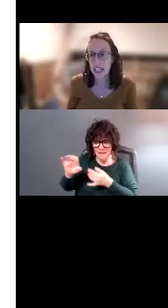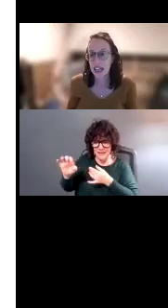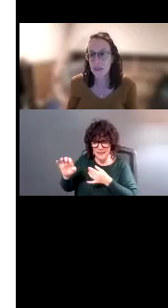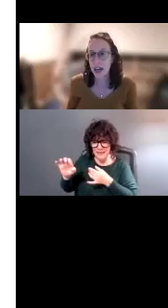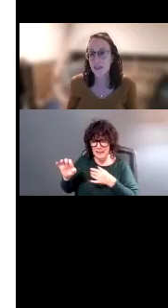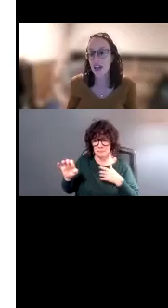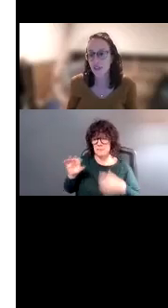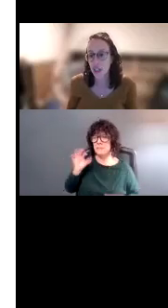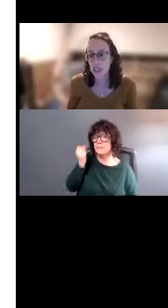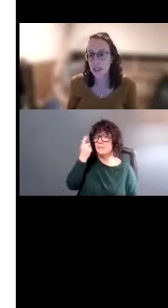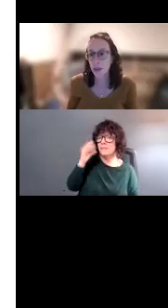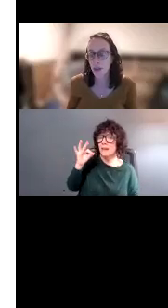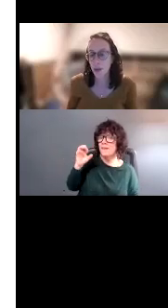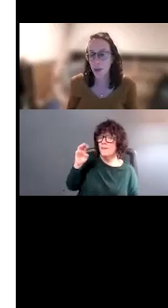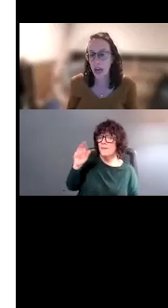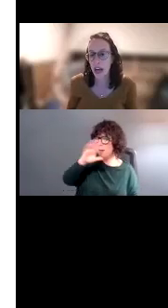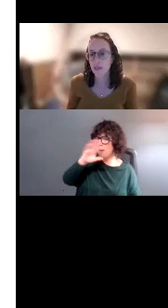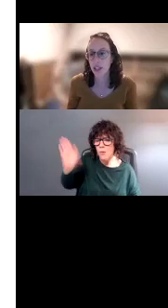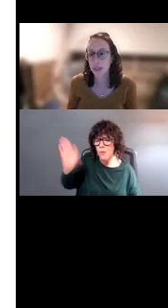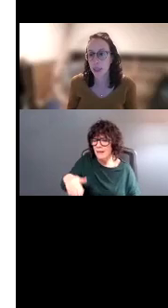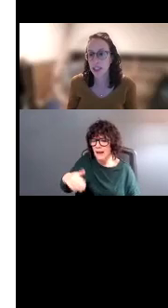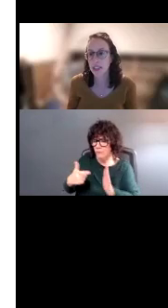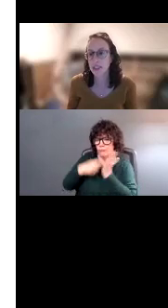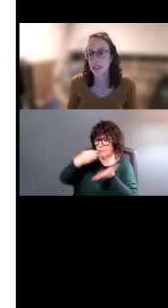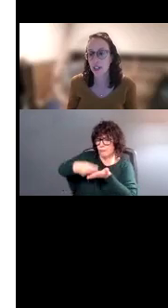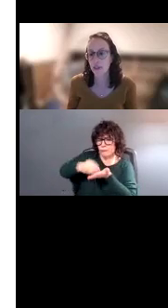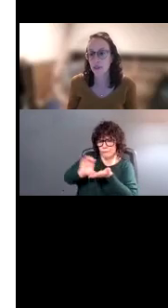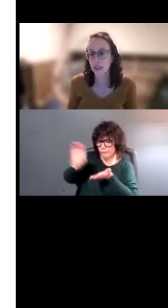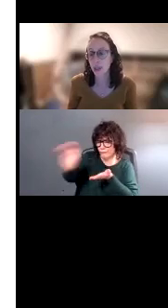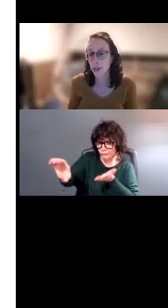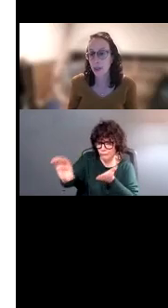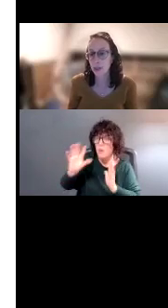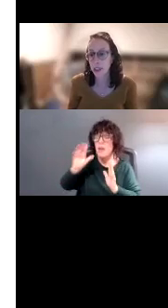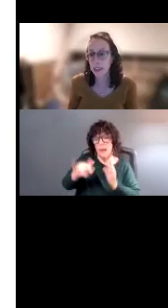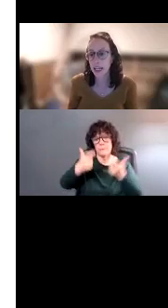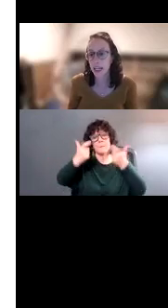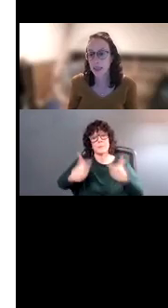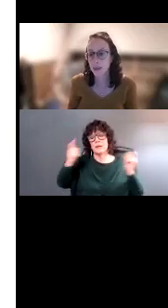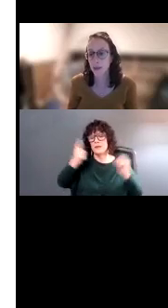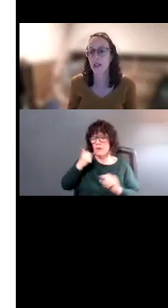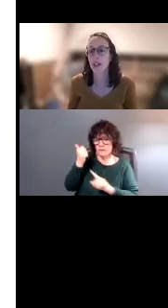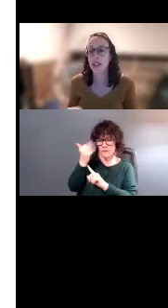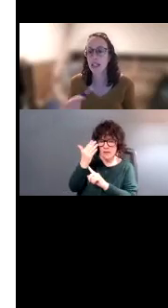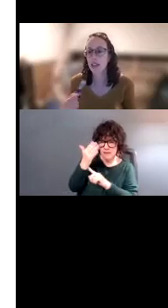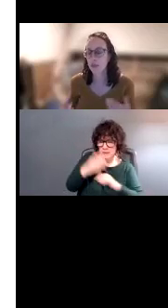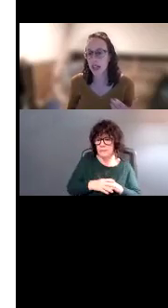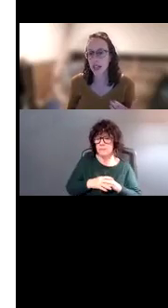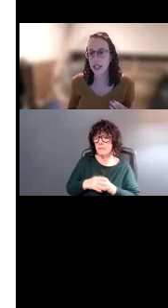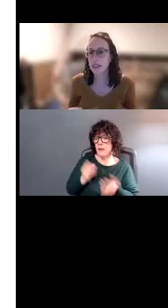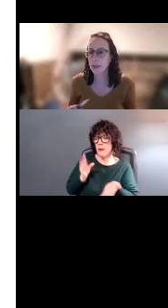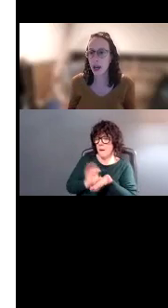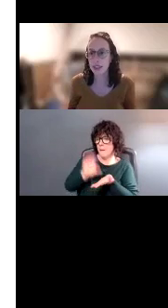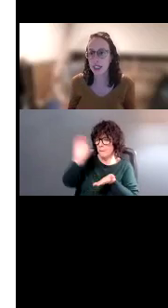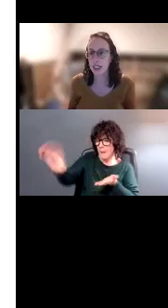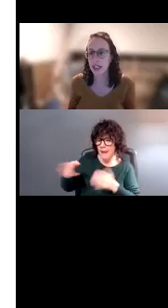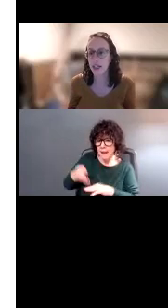advance. I've had friends who have lost money to different rental property scams where they've paid